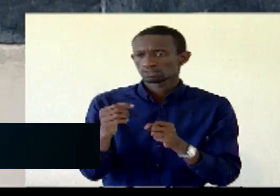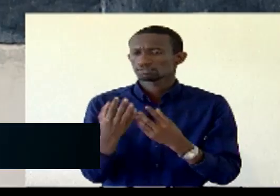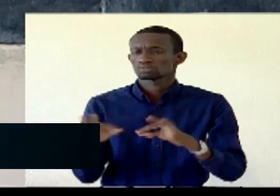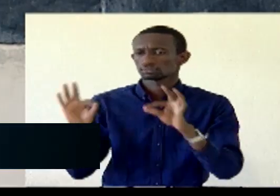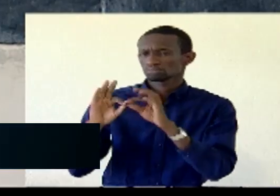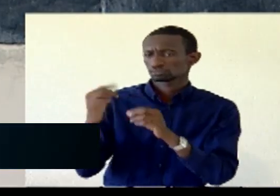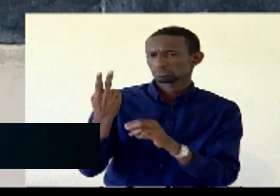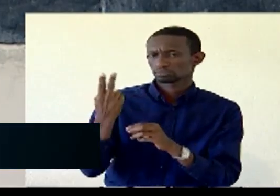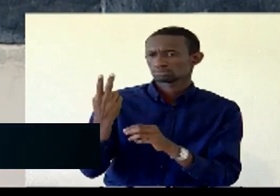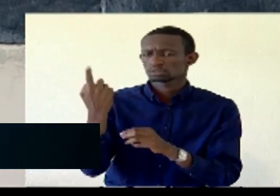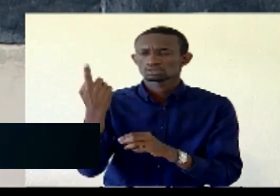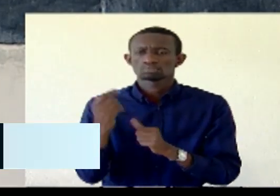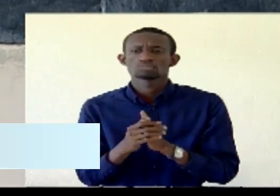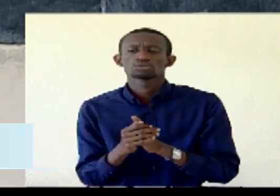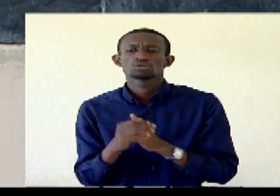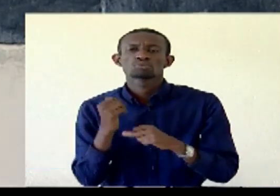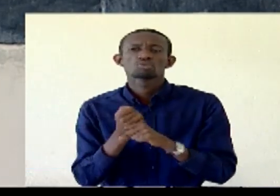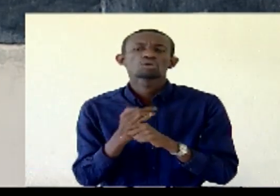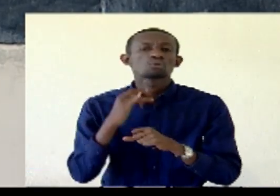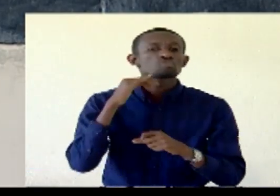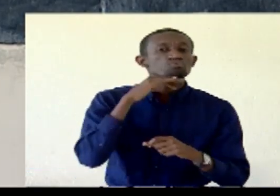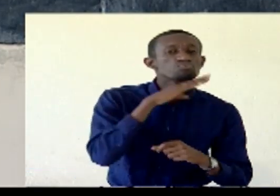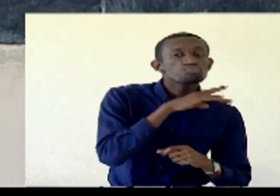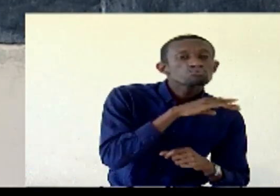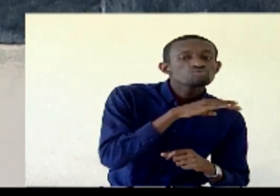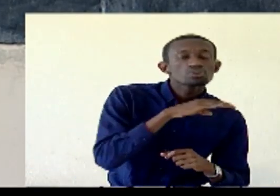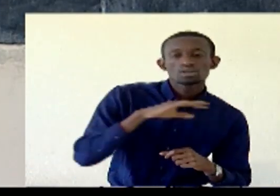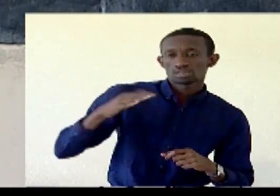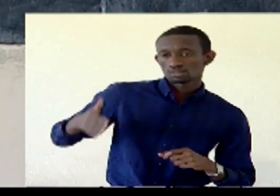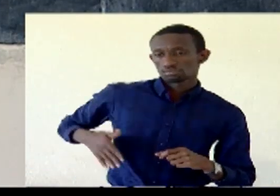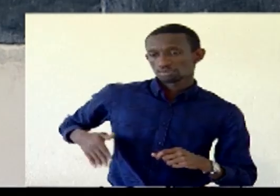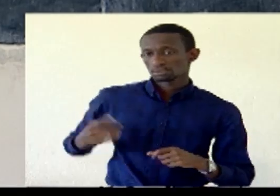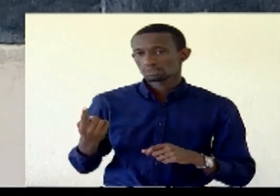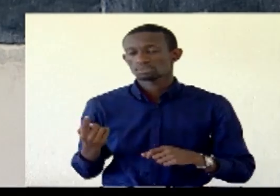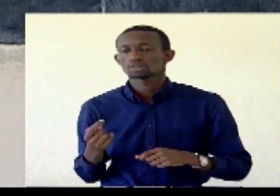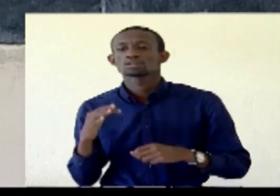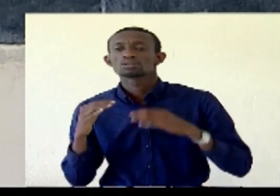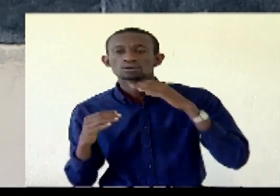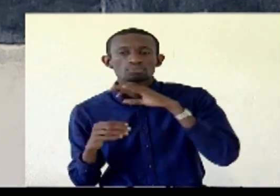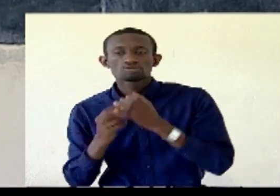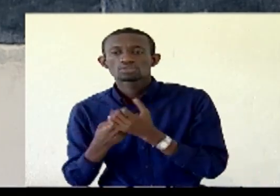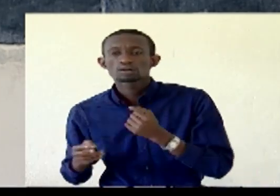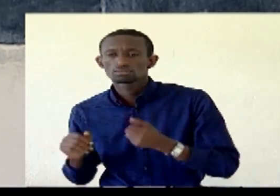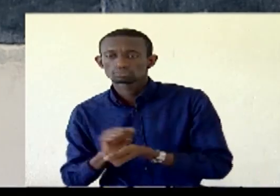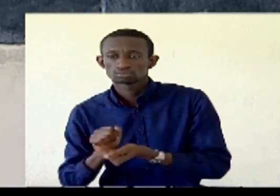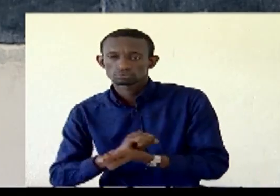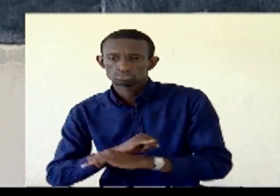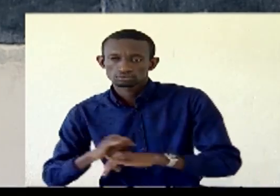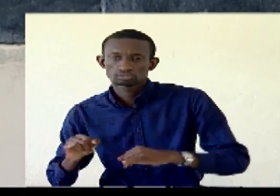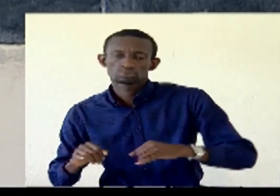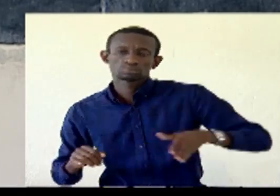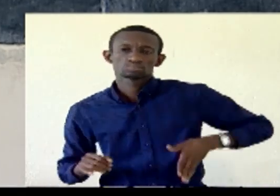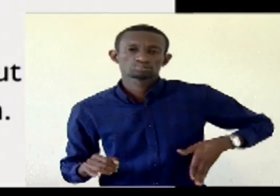left side, another one on the right side, all right? The urinary system is also composed of